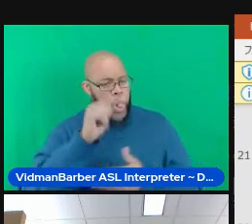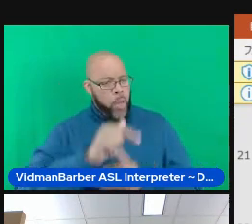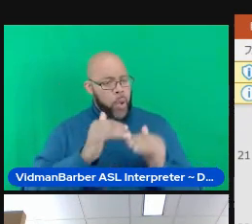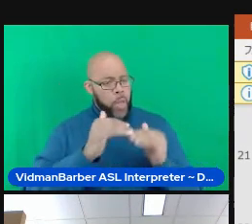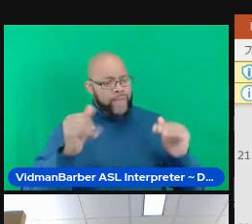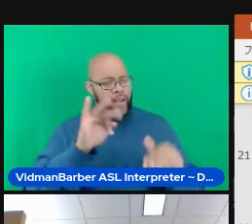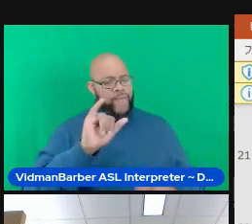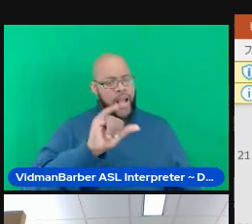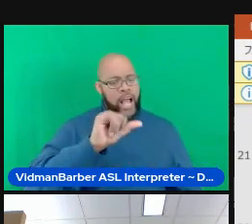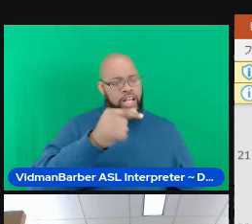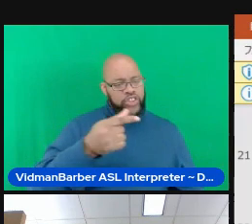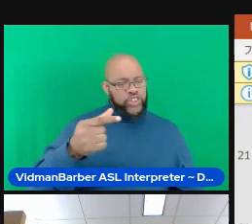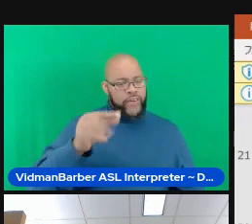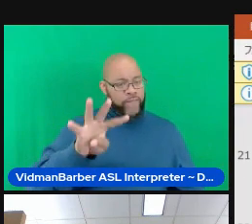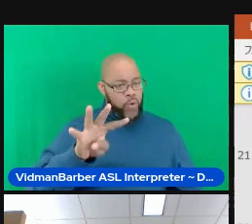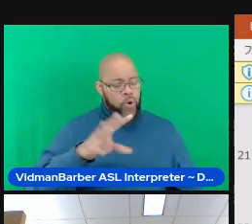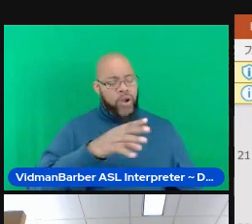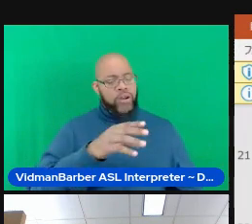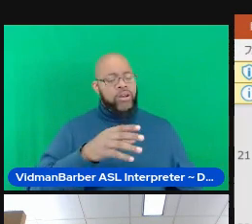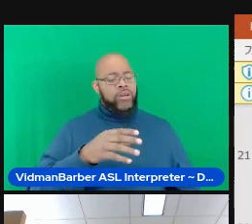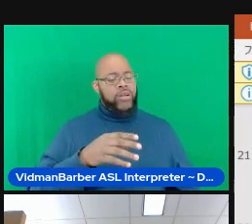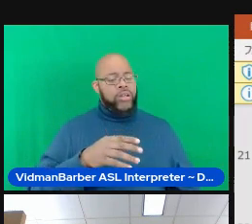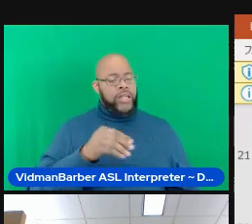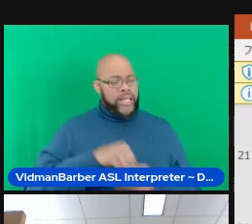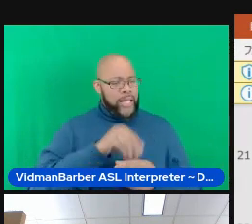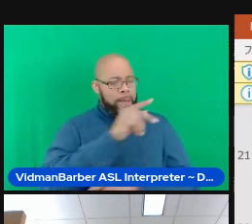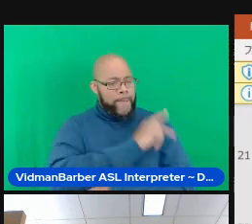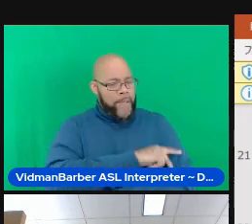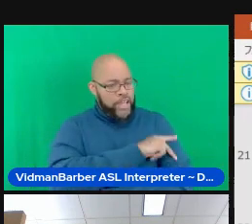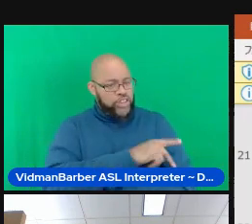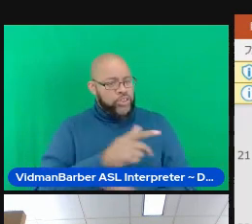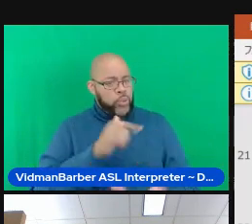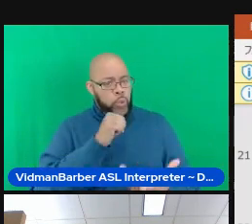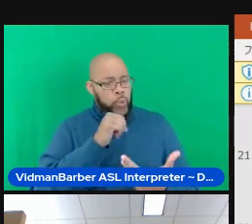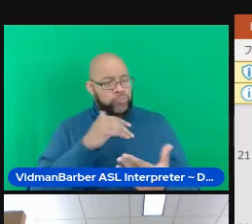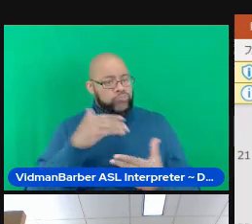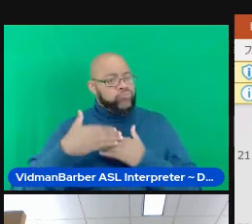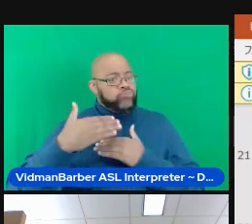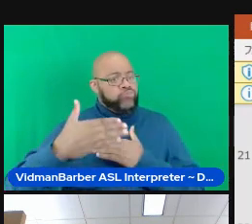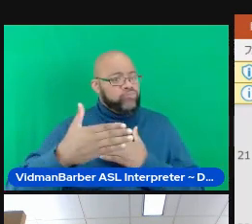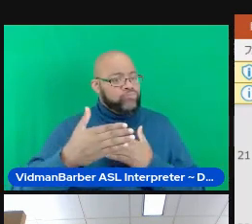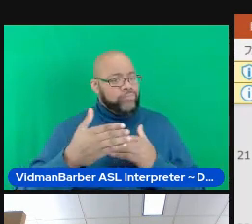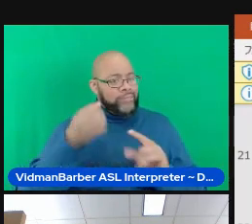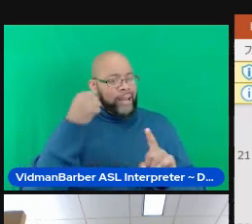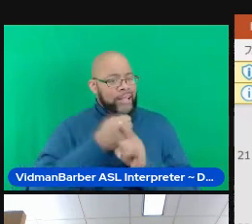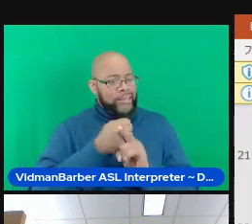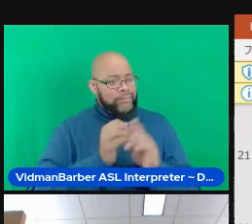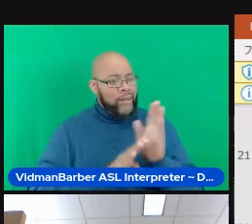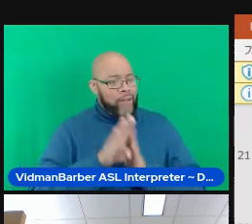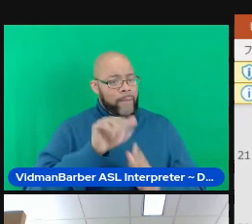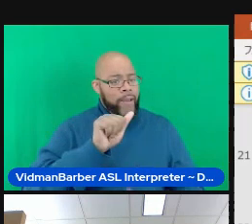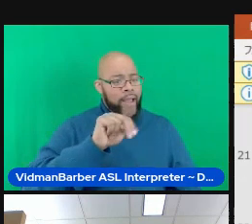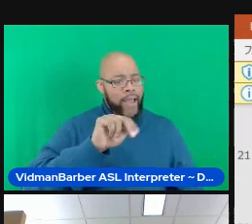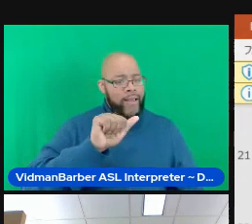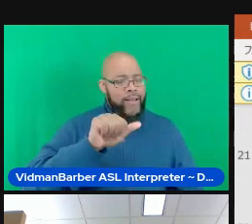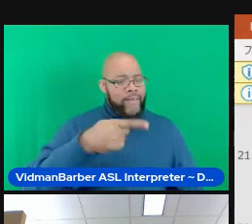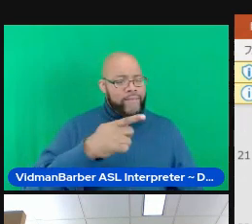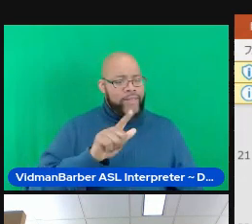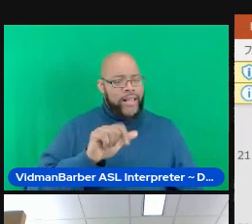of IgG4s in patients who eventually become anaphylactic when they receive the